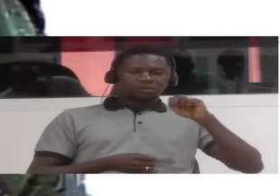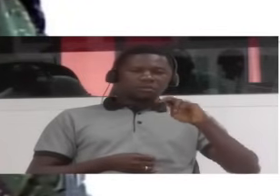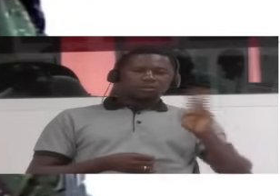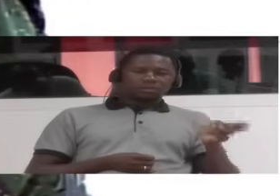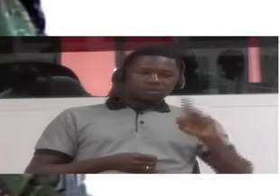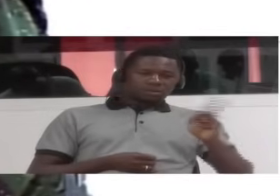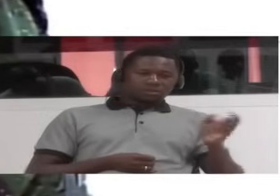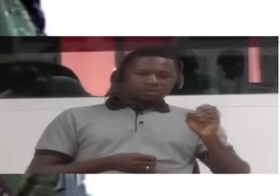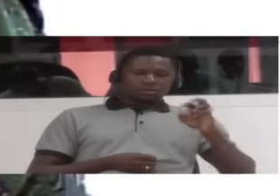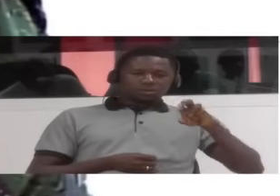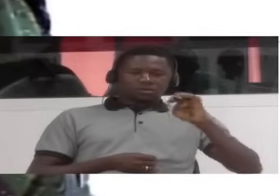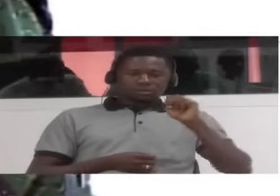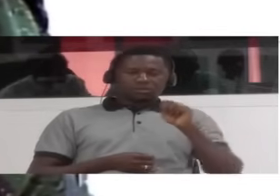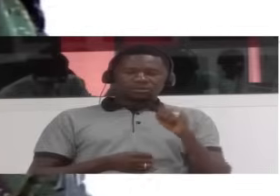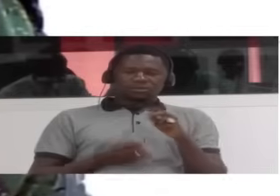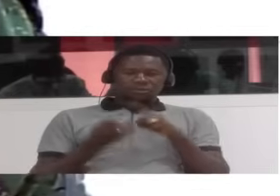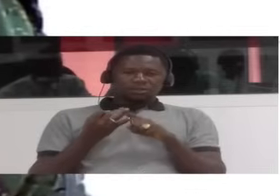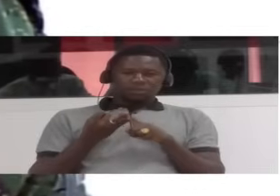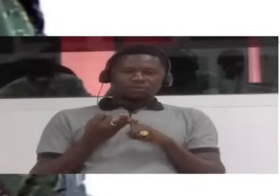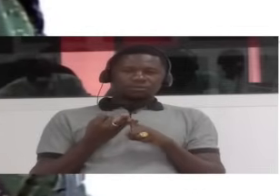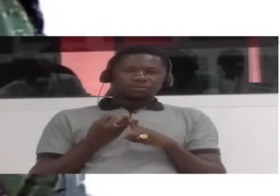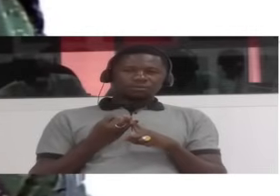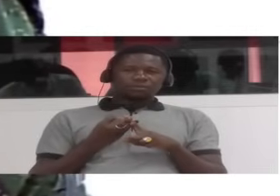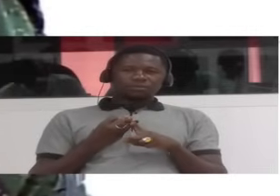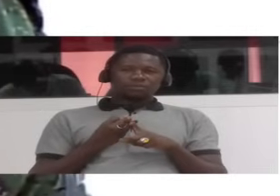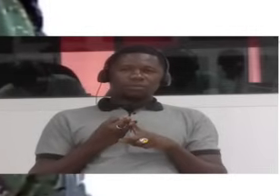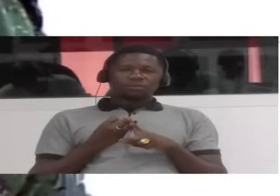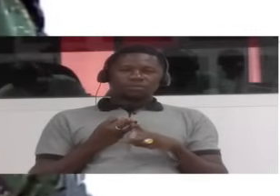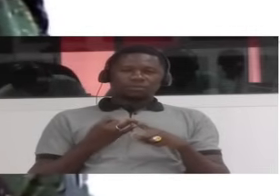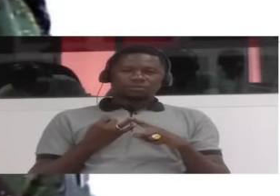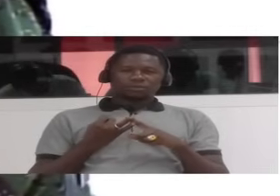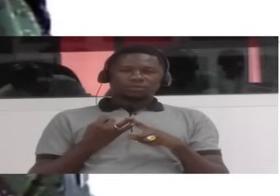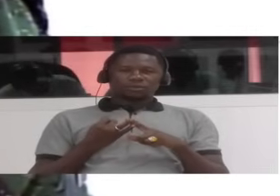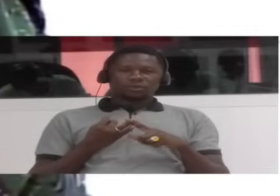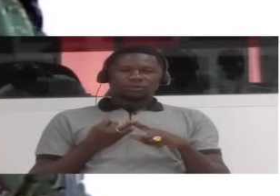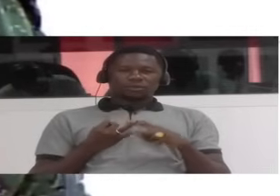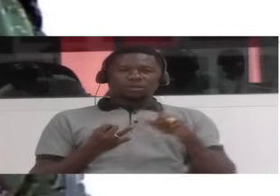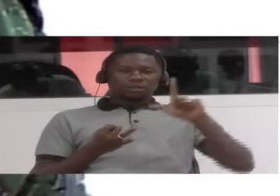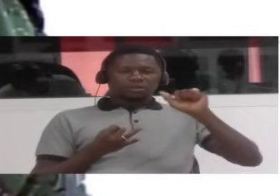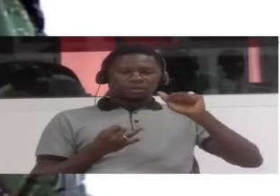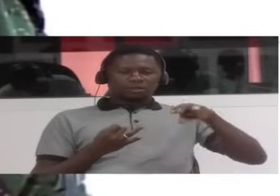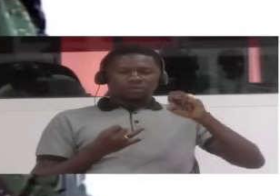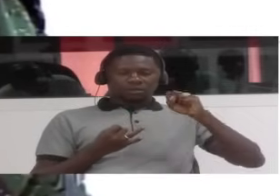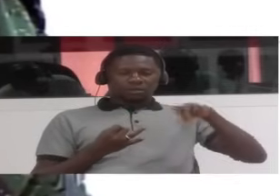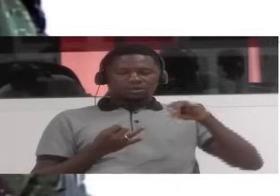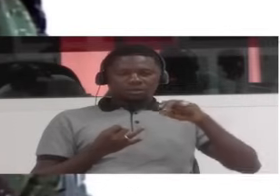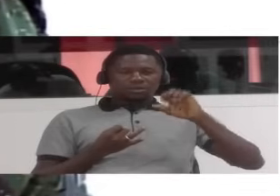is? Assassin, alias Assassin. So, okay, yes. Go ahead. Late Lamin Sanyang.